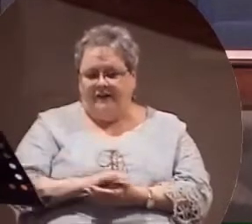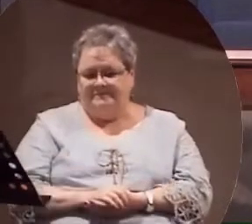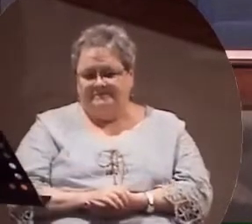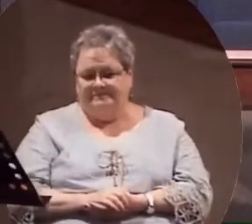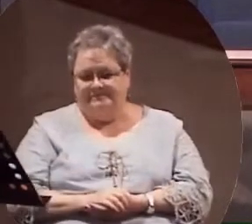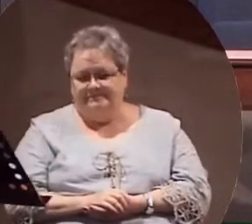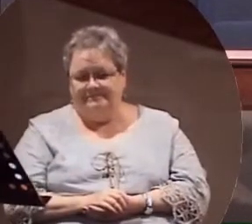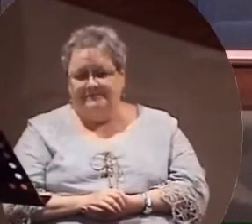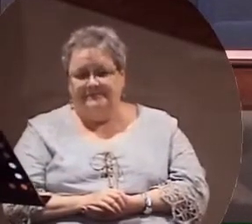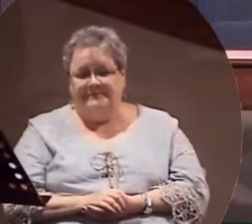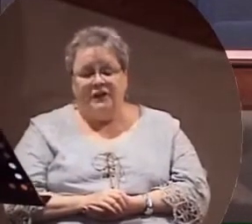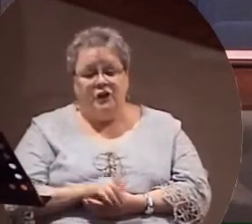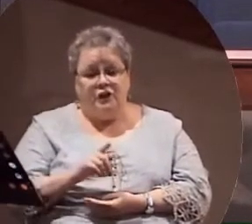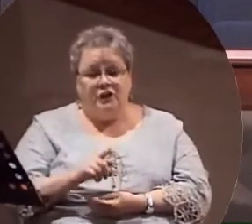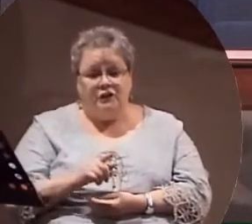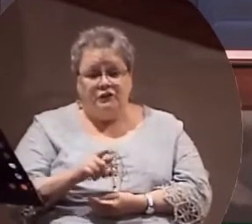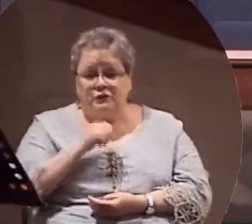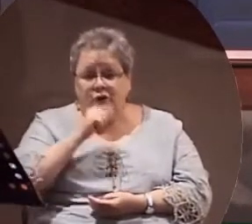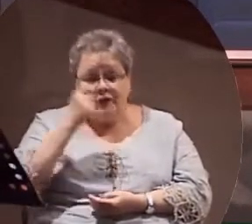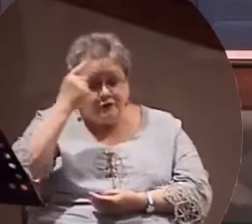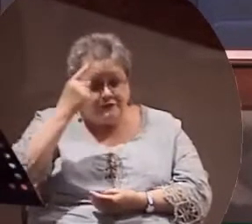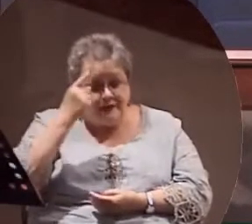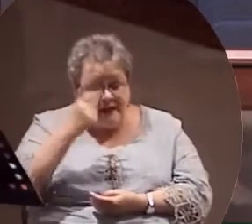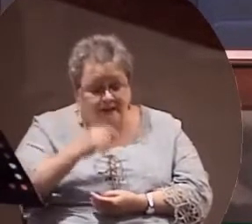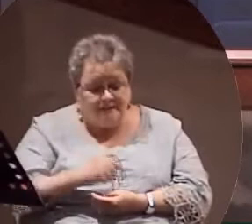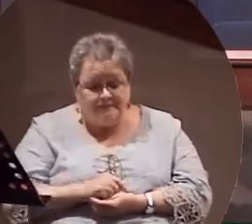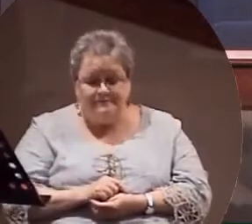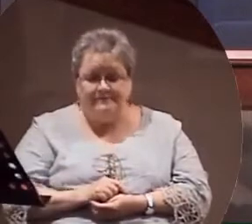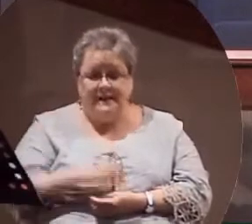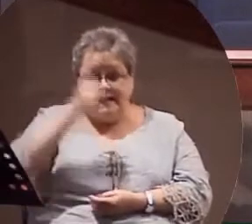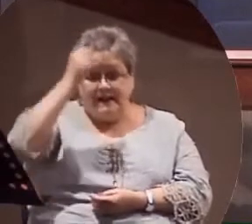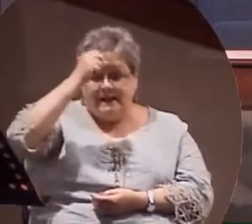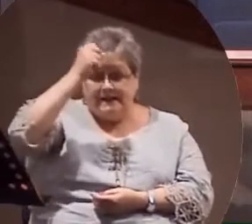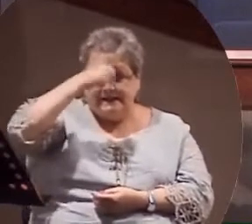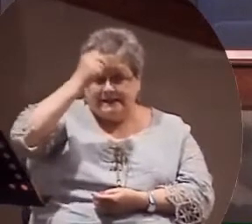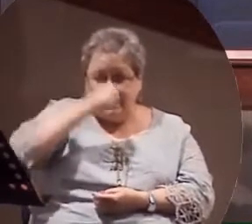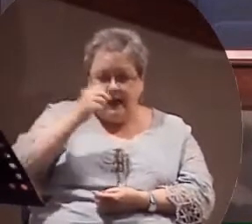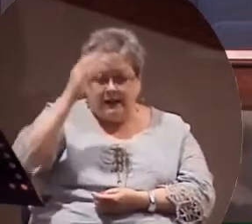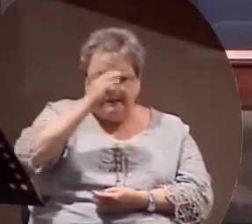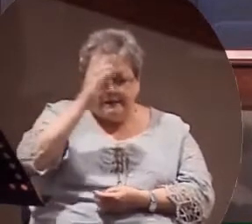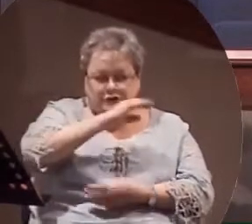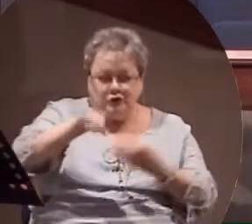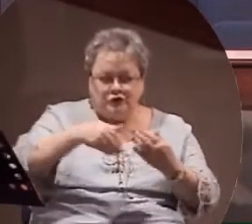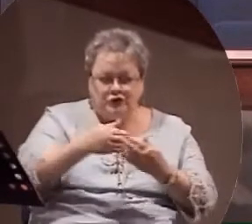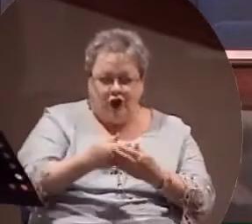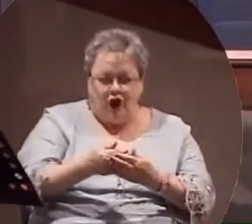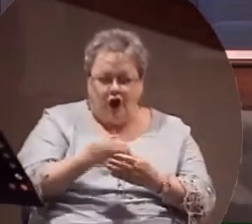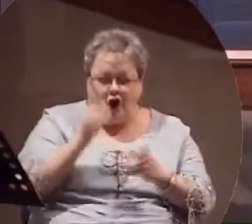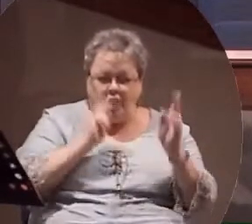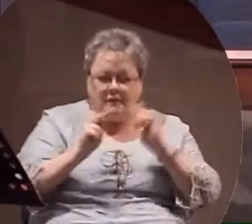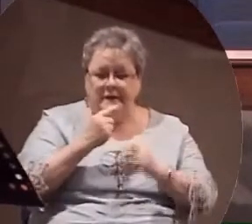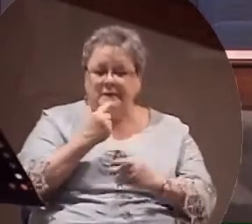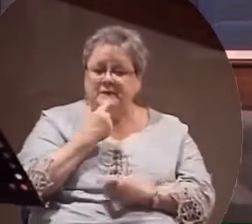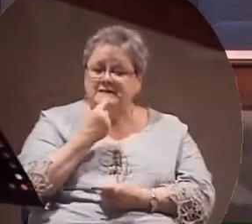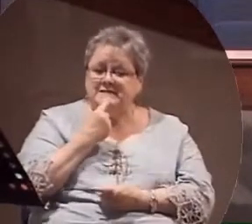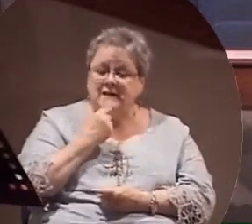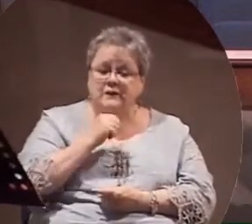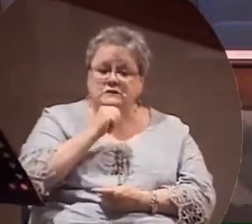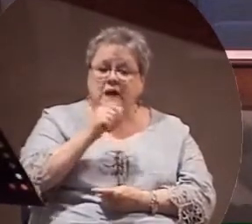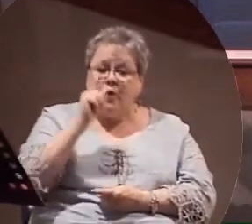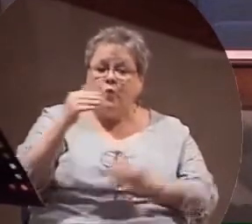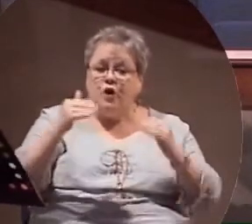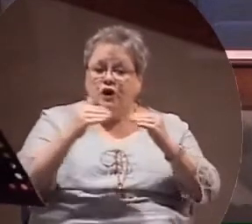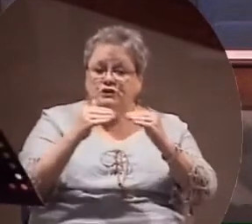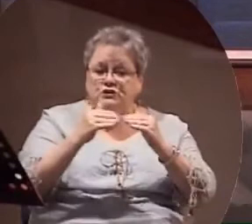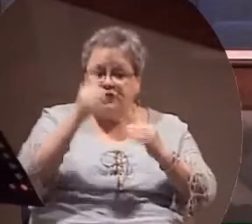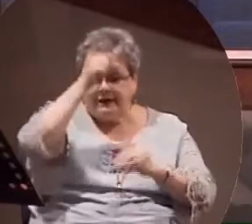Still need more convincing? Solomon did a worldwide search out of all of humanity, and here are his findings. There's not a just man upon